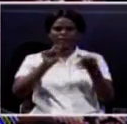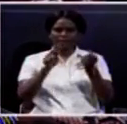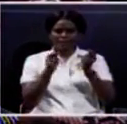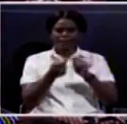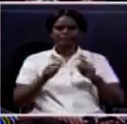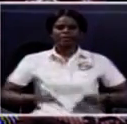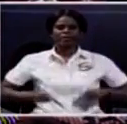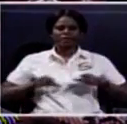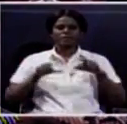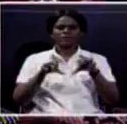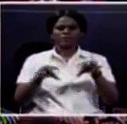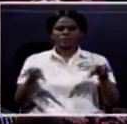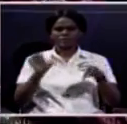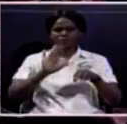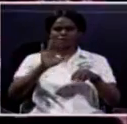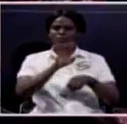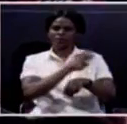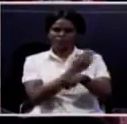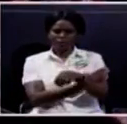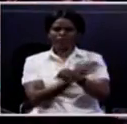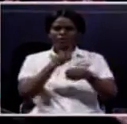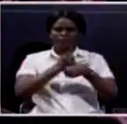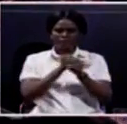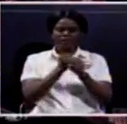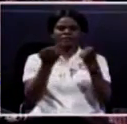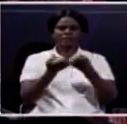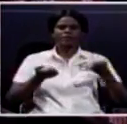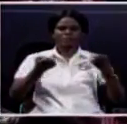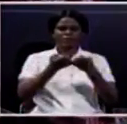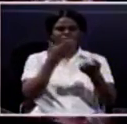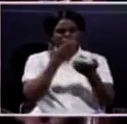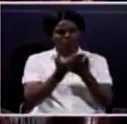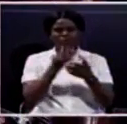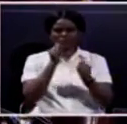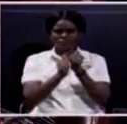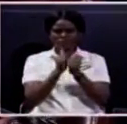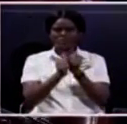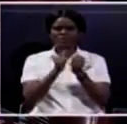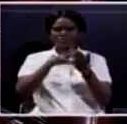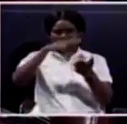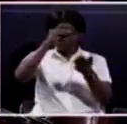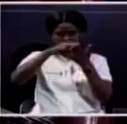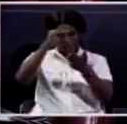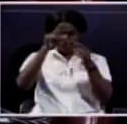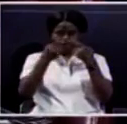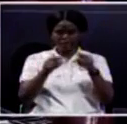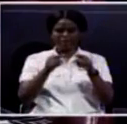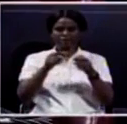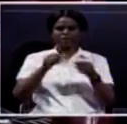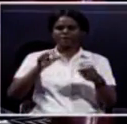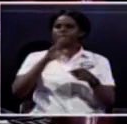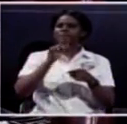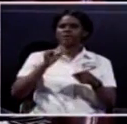lives of the children, whose mandate is to create an enabling environment in which learning should take place, these men and women